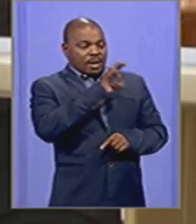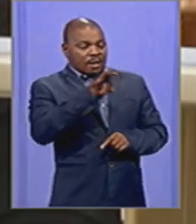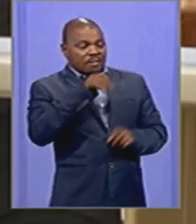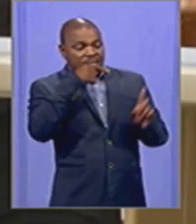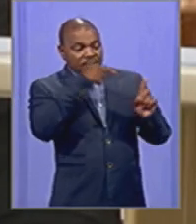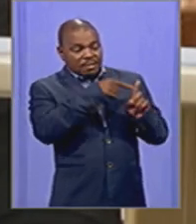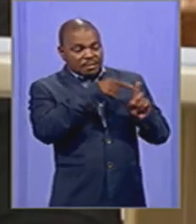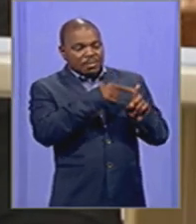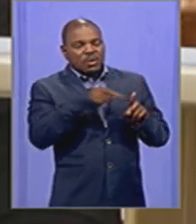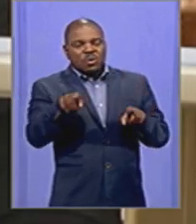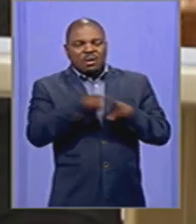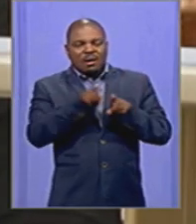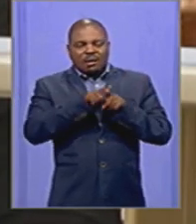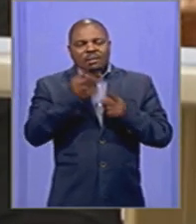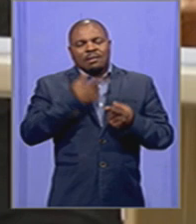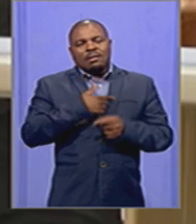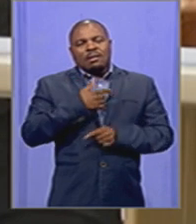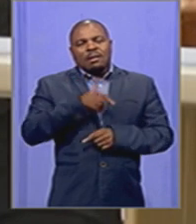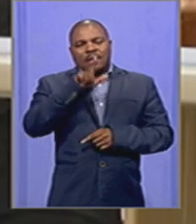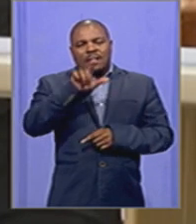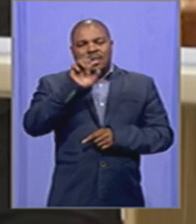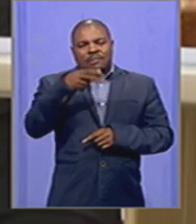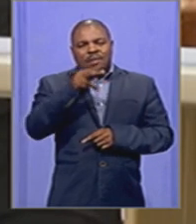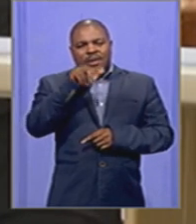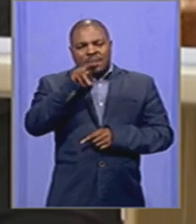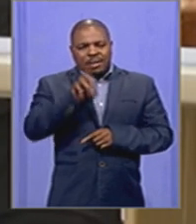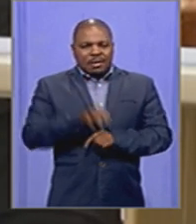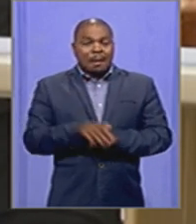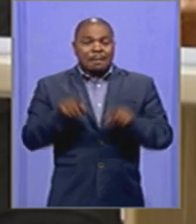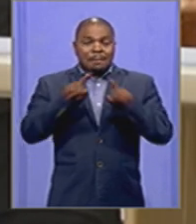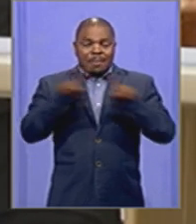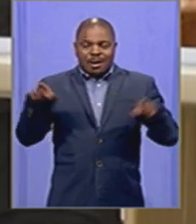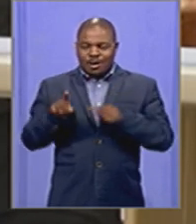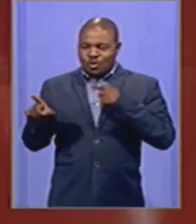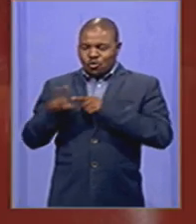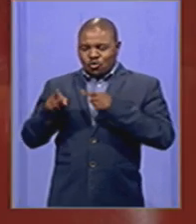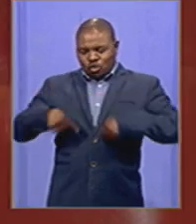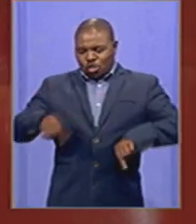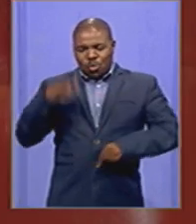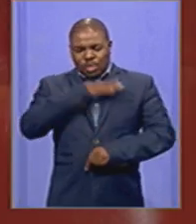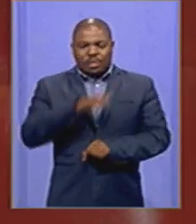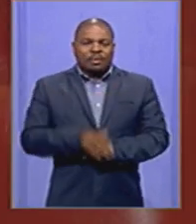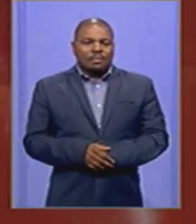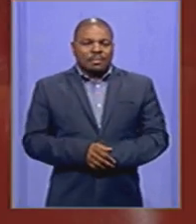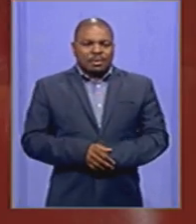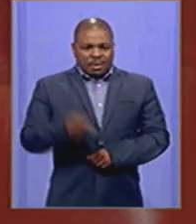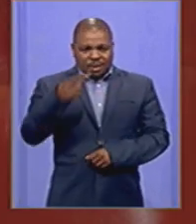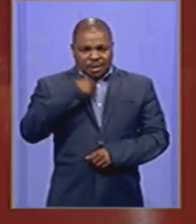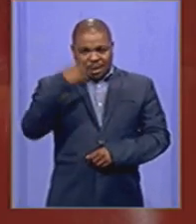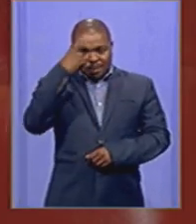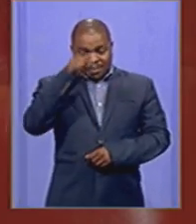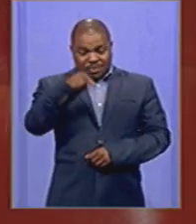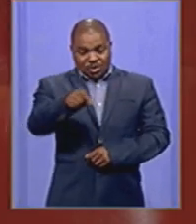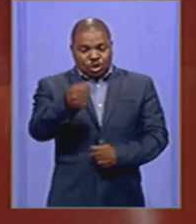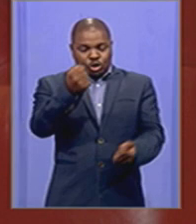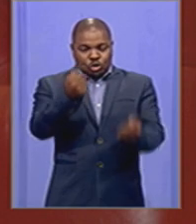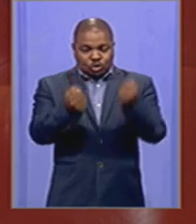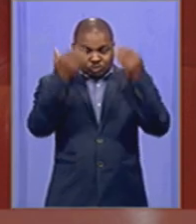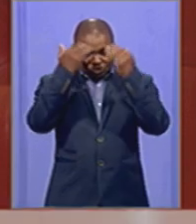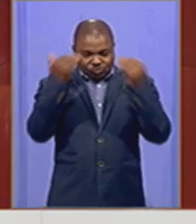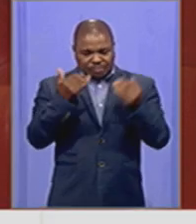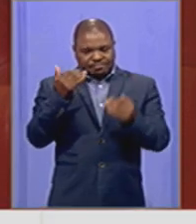Julius Malema lefele. Fela Kunene ga a tsikingwe ke katlholo eo. I believe that the judge has erred